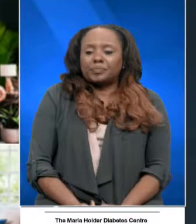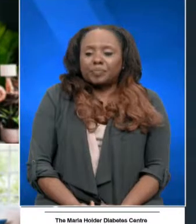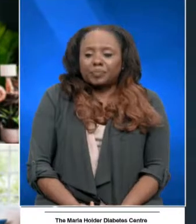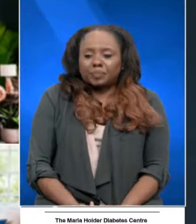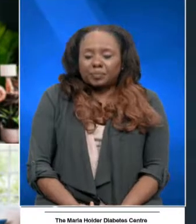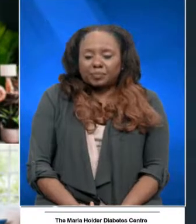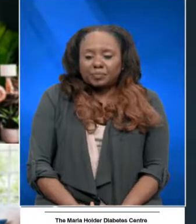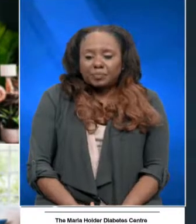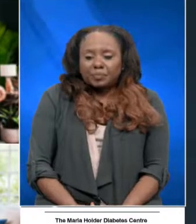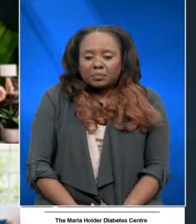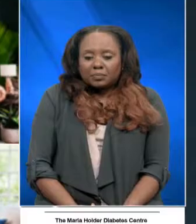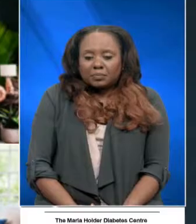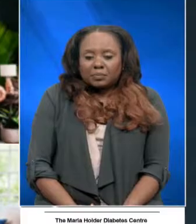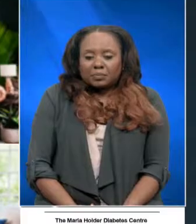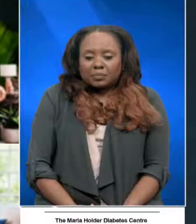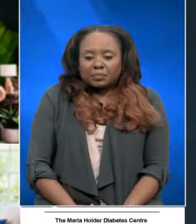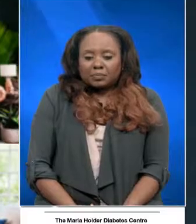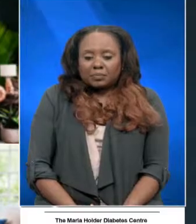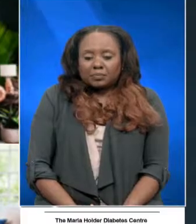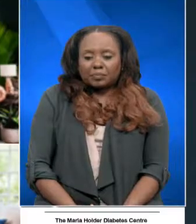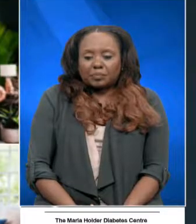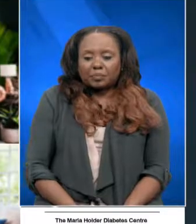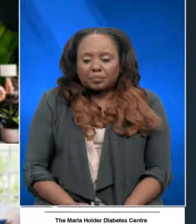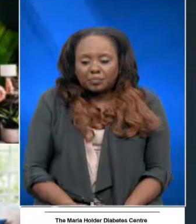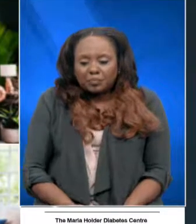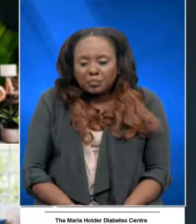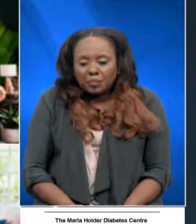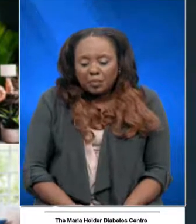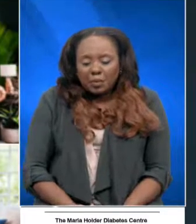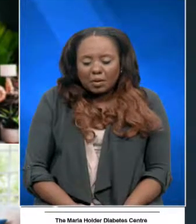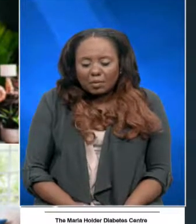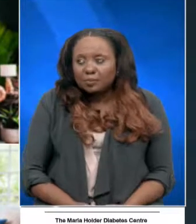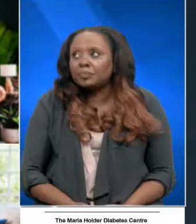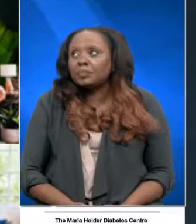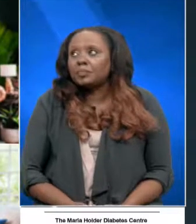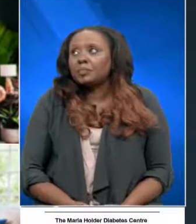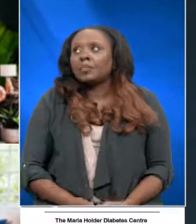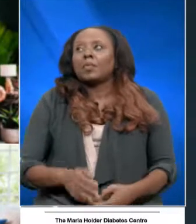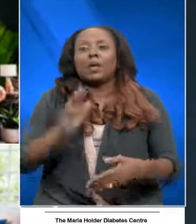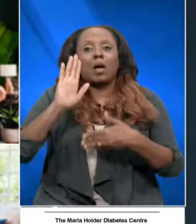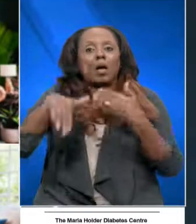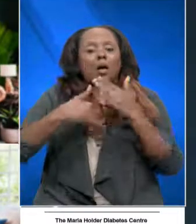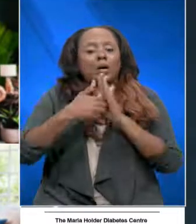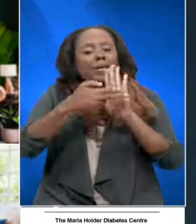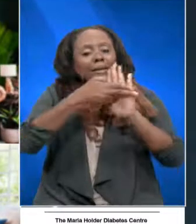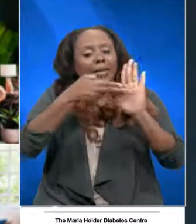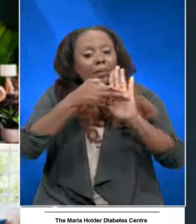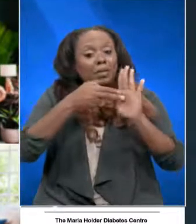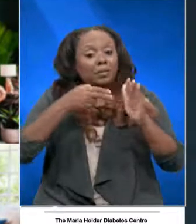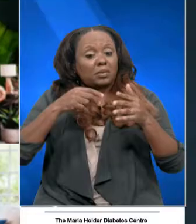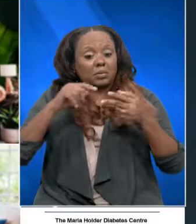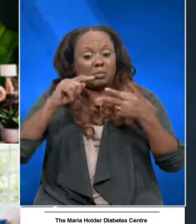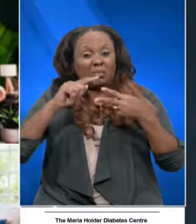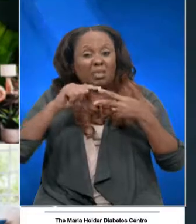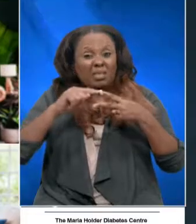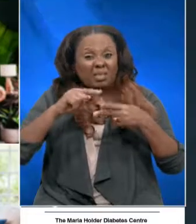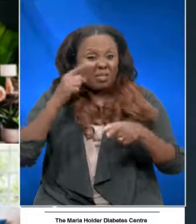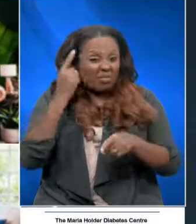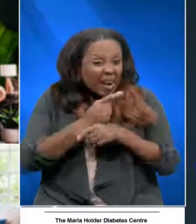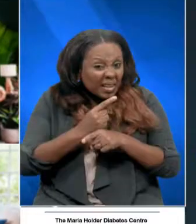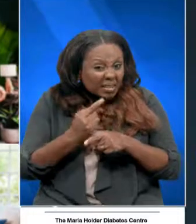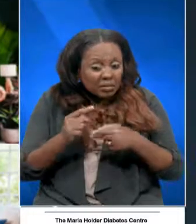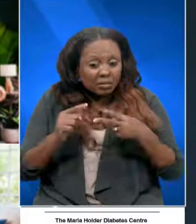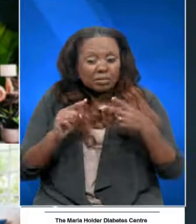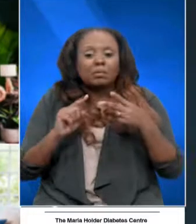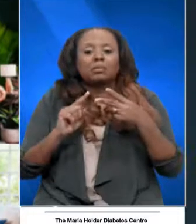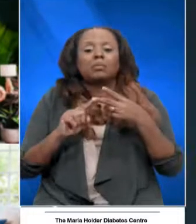the information displayed on some of these labels? One, and two, what is in place to ensure that